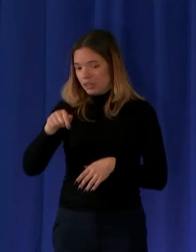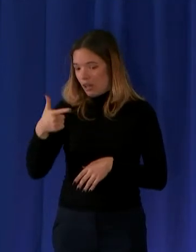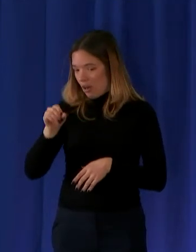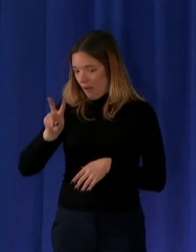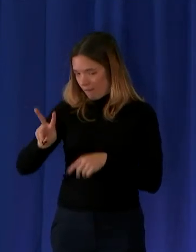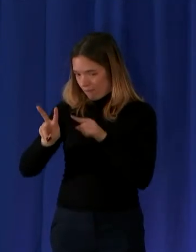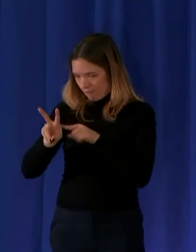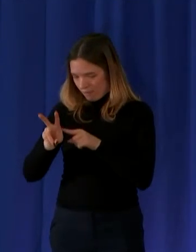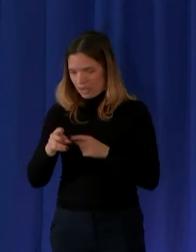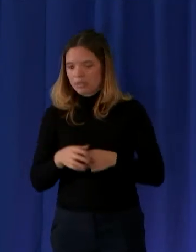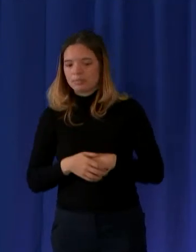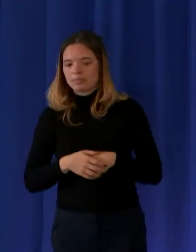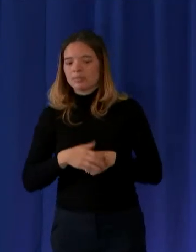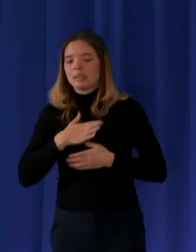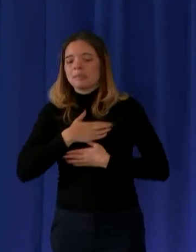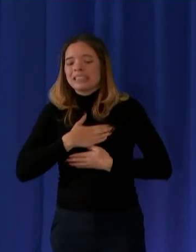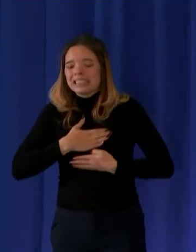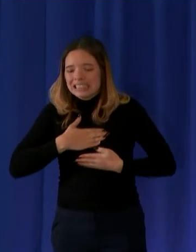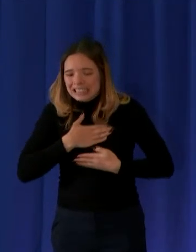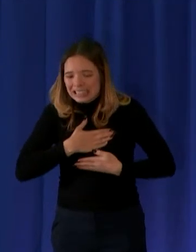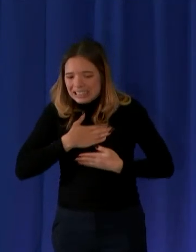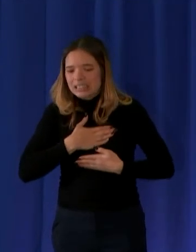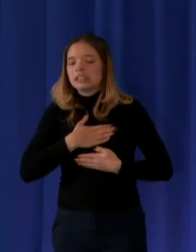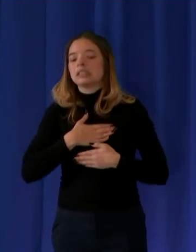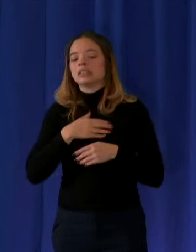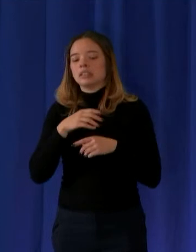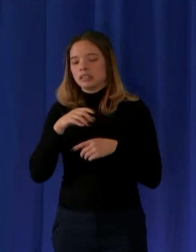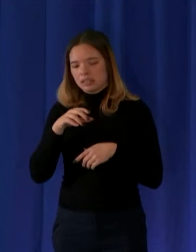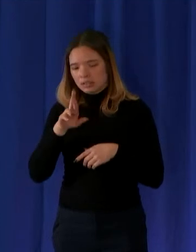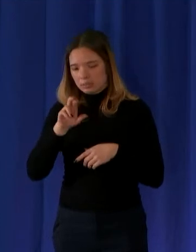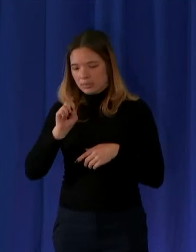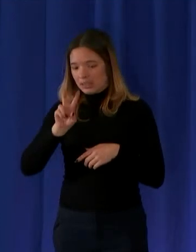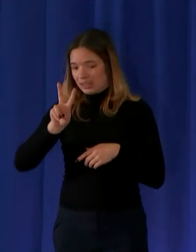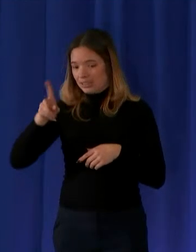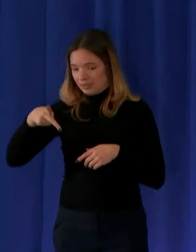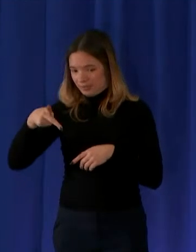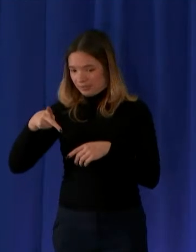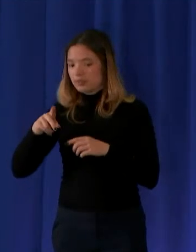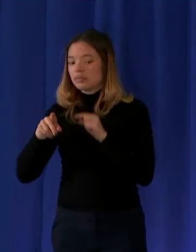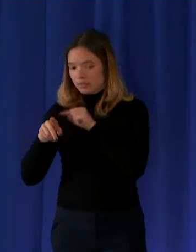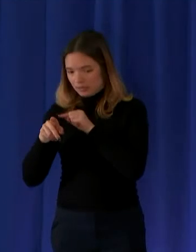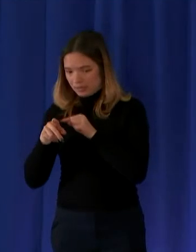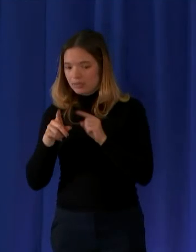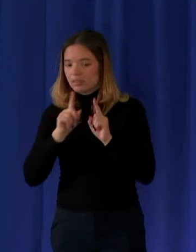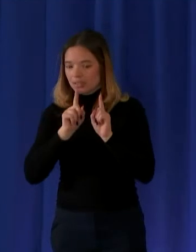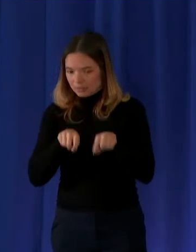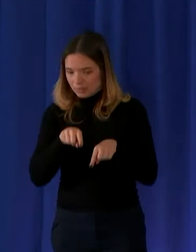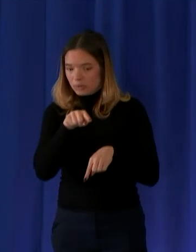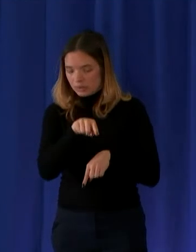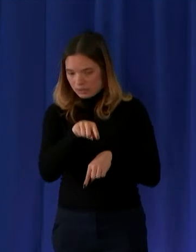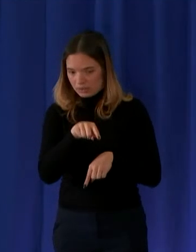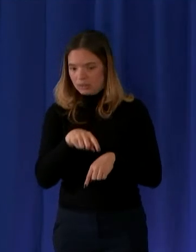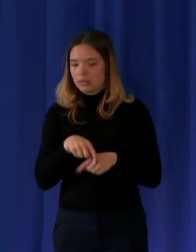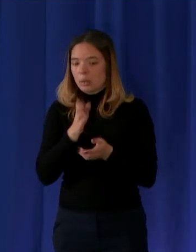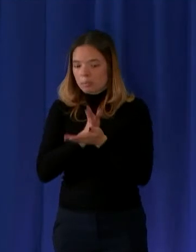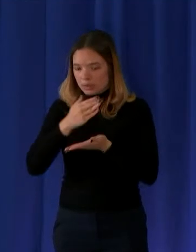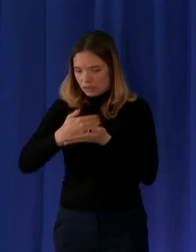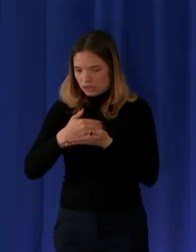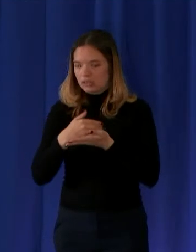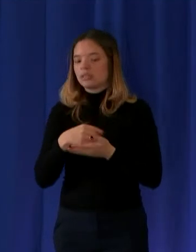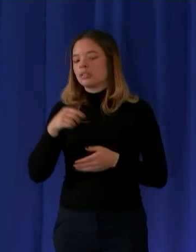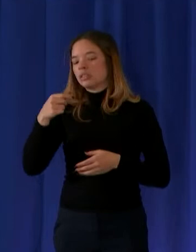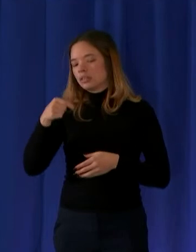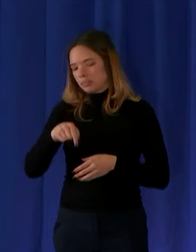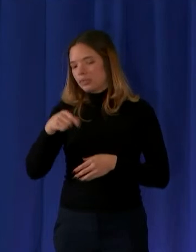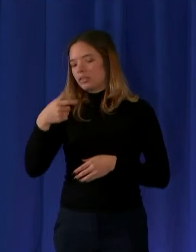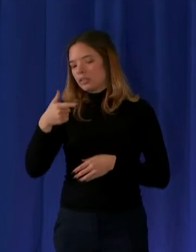budget.dc.gov. But please RSVP prior to that. Also at budget.dc.gov to learn